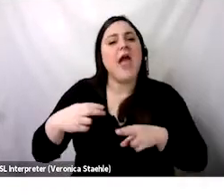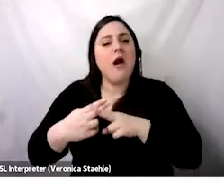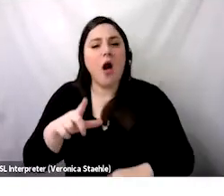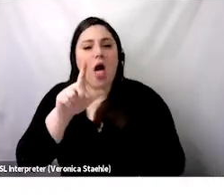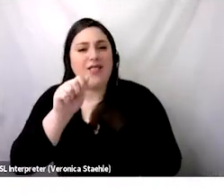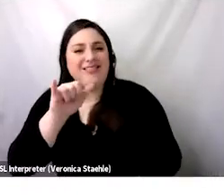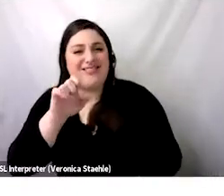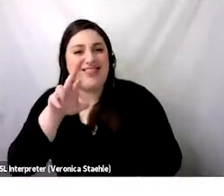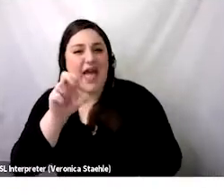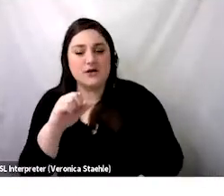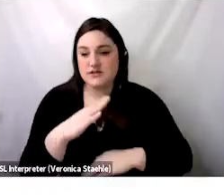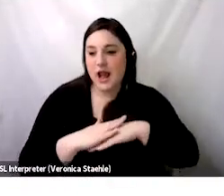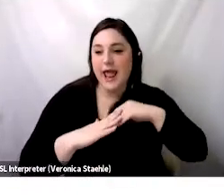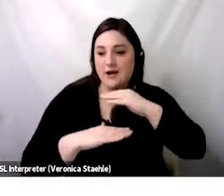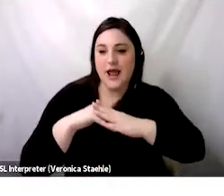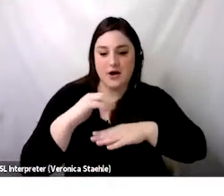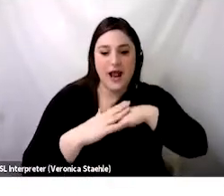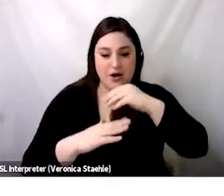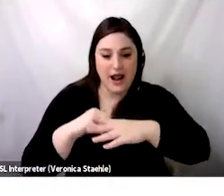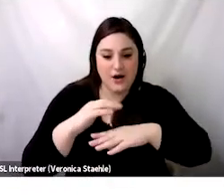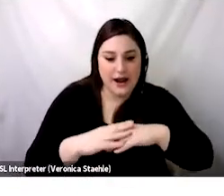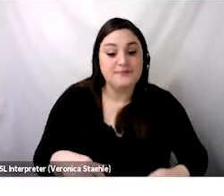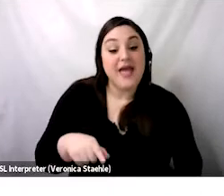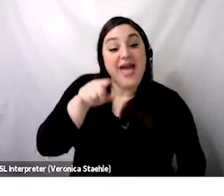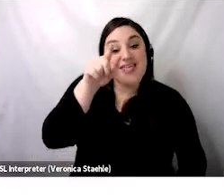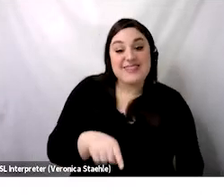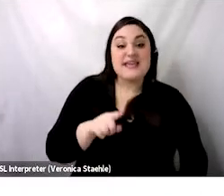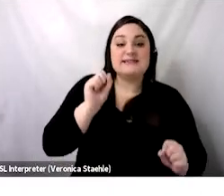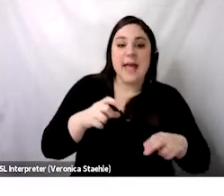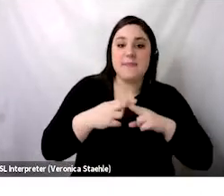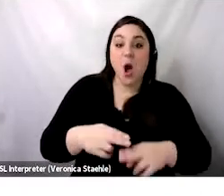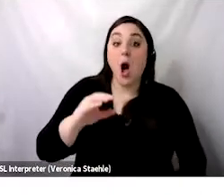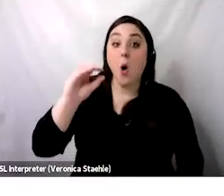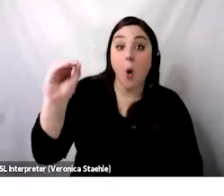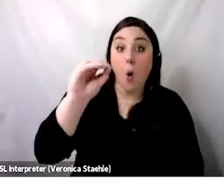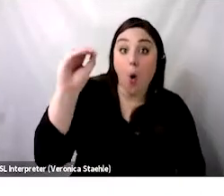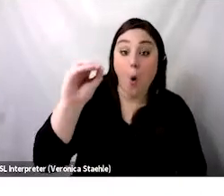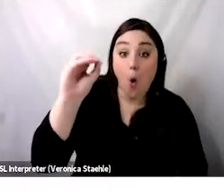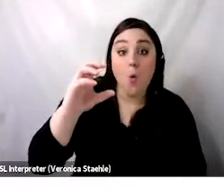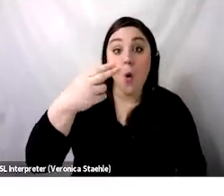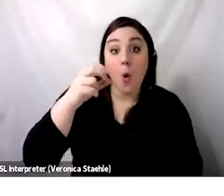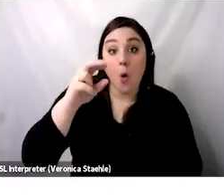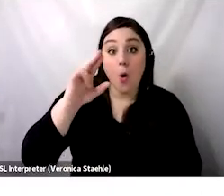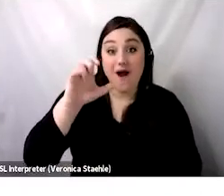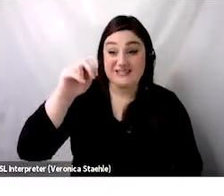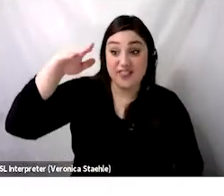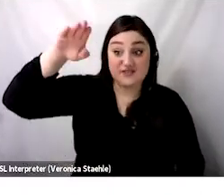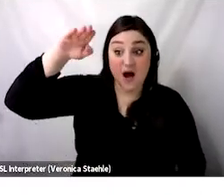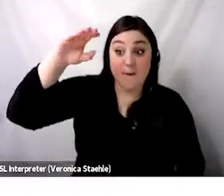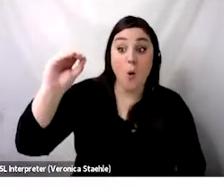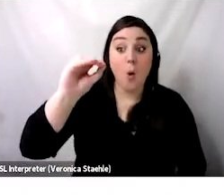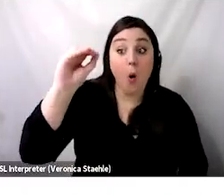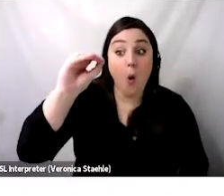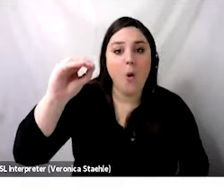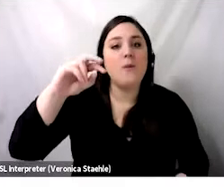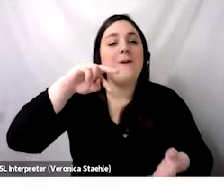and A horizon layers, because this is where the action happens. So at the O horizon layer is where you normally